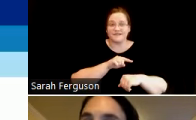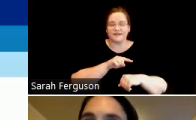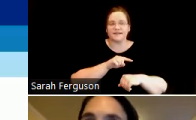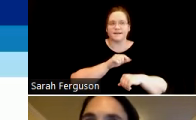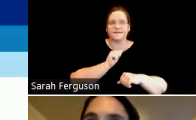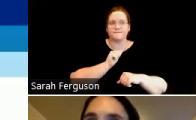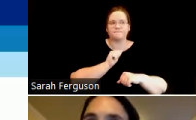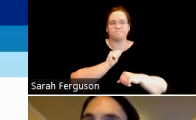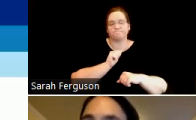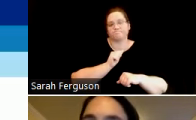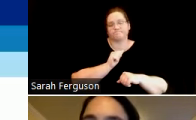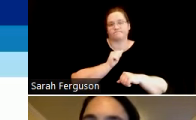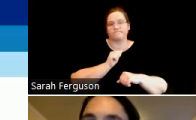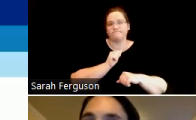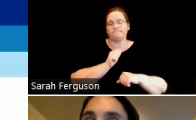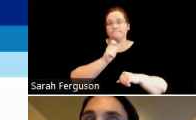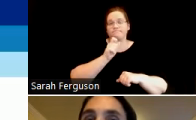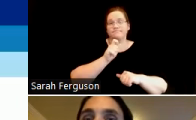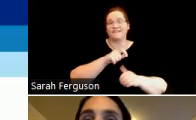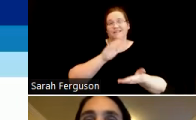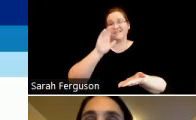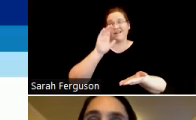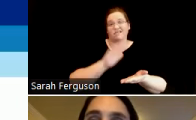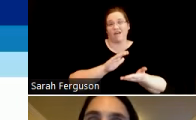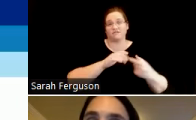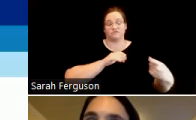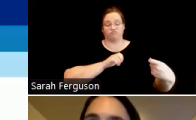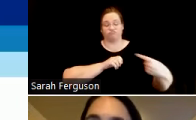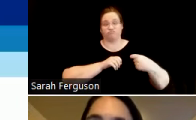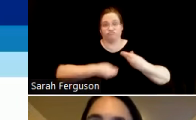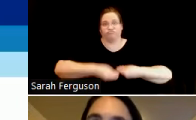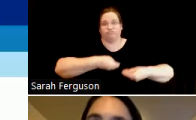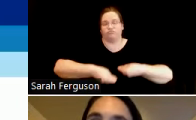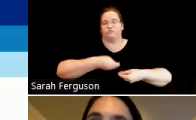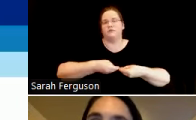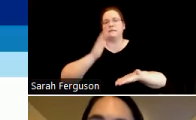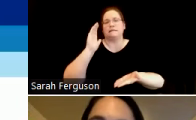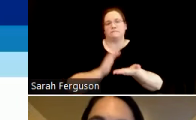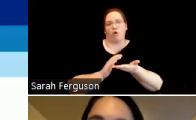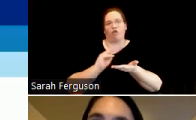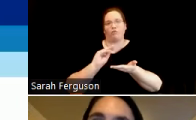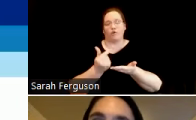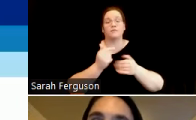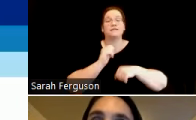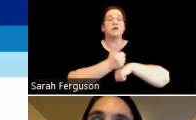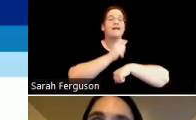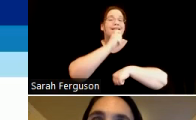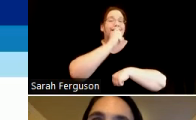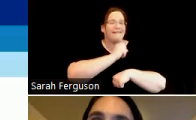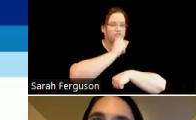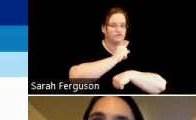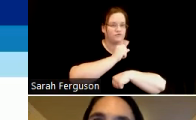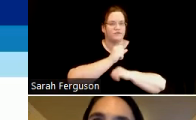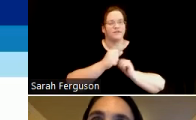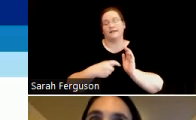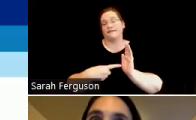they just don't need as much prompting. And so they need a smaller dose. So it's based on age. And then sometimes we do